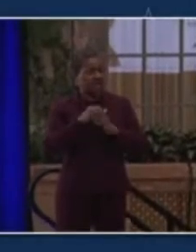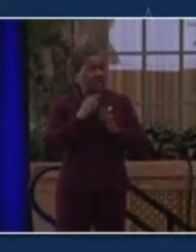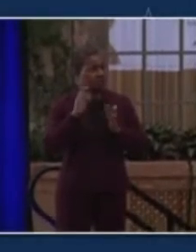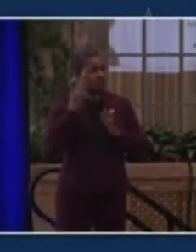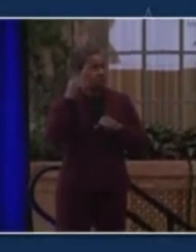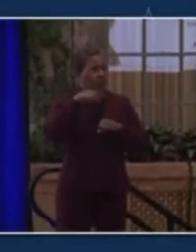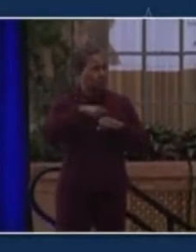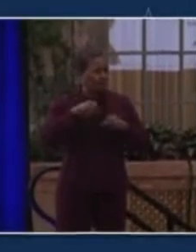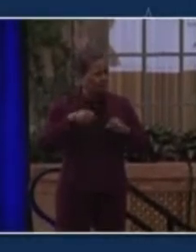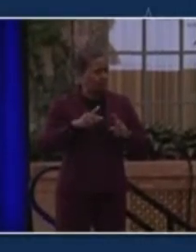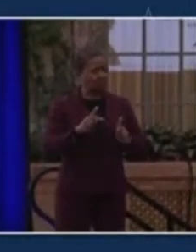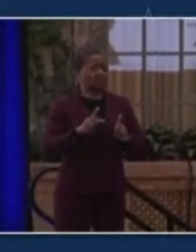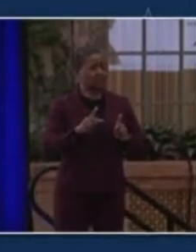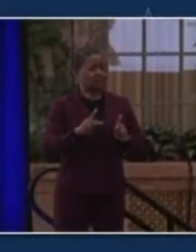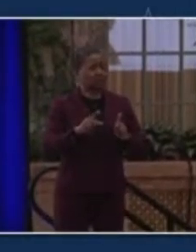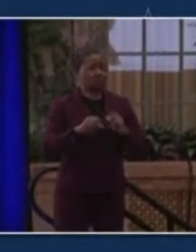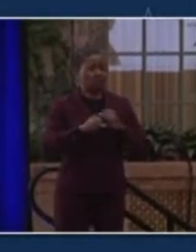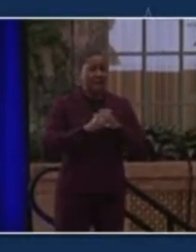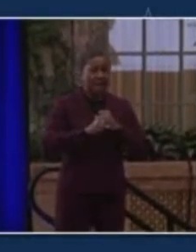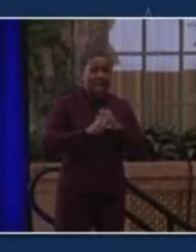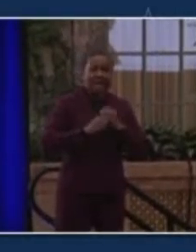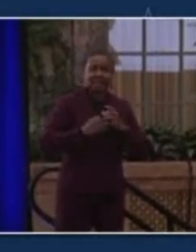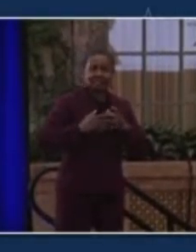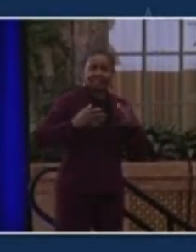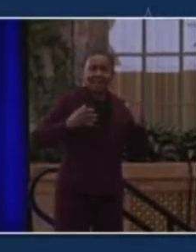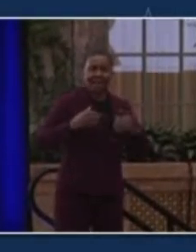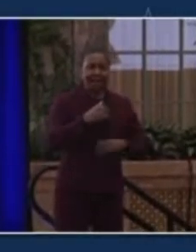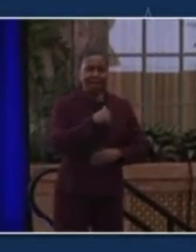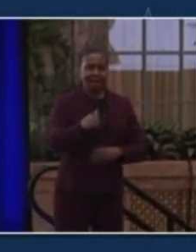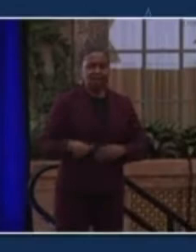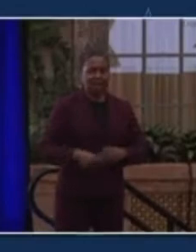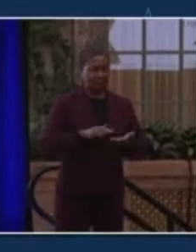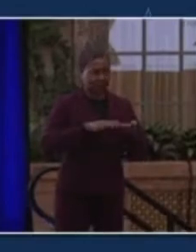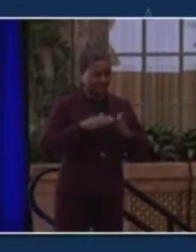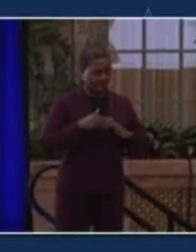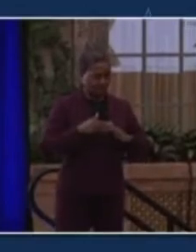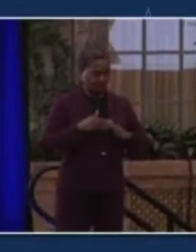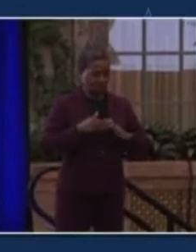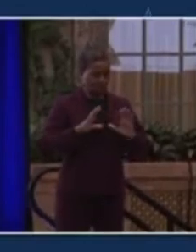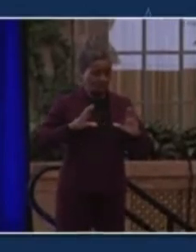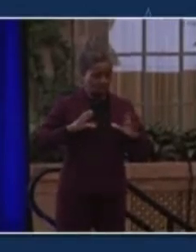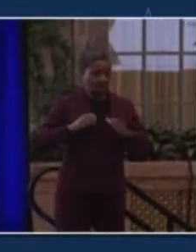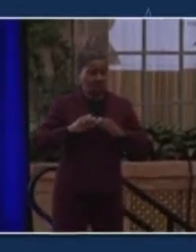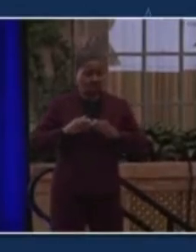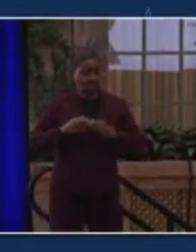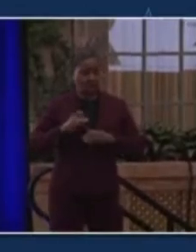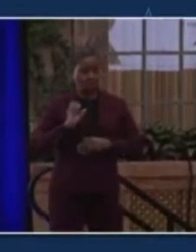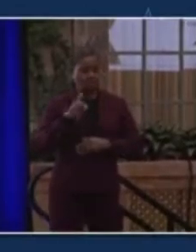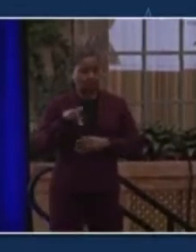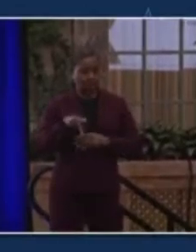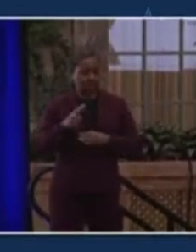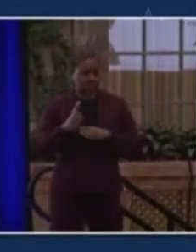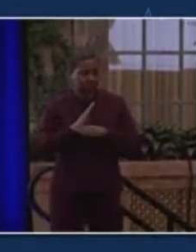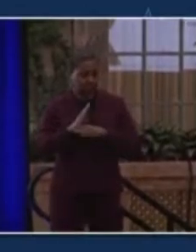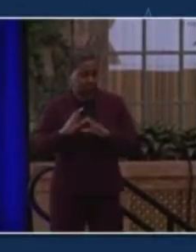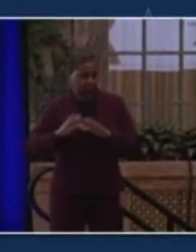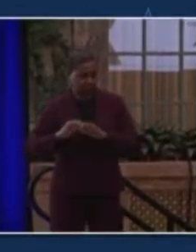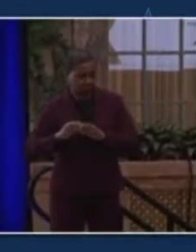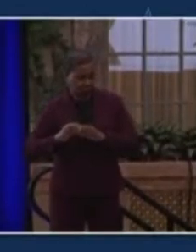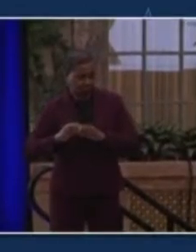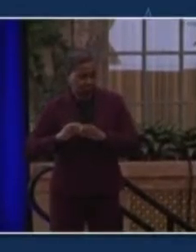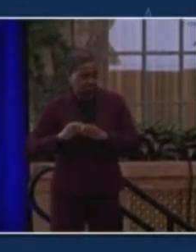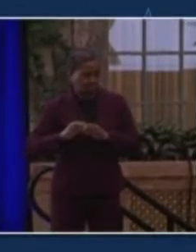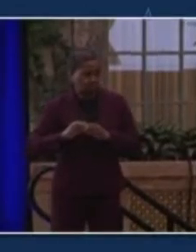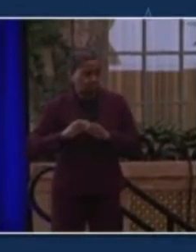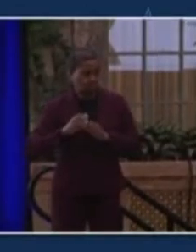once-in-a-lifetime opportunity to expand Chinatown. So he formed a corporation in order to